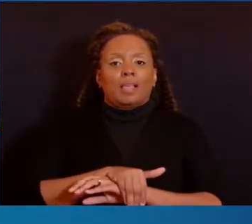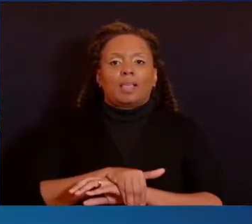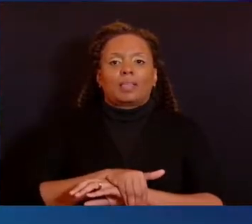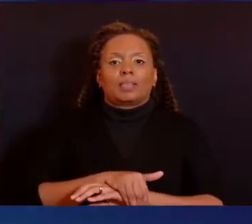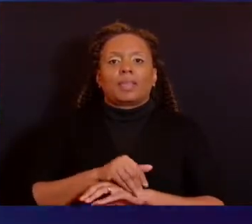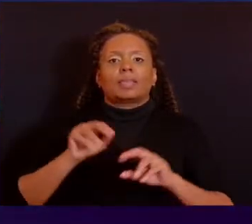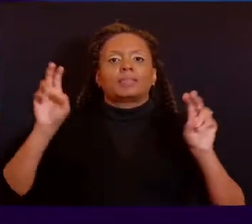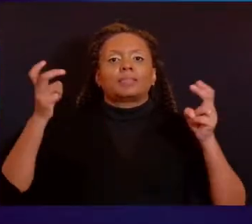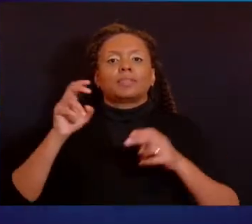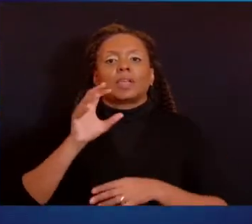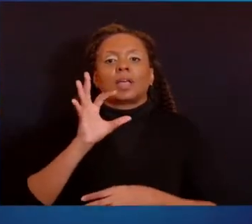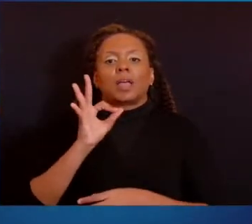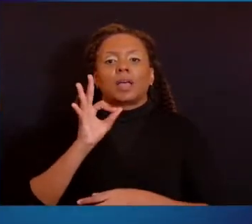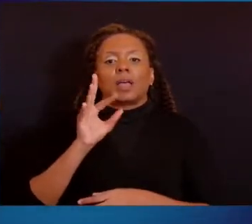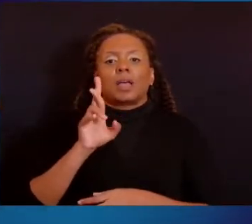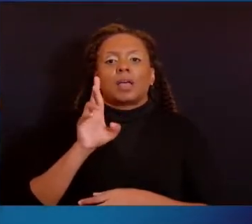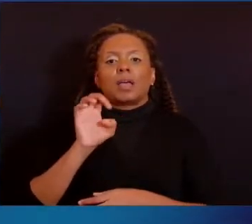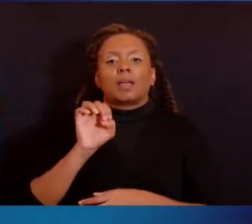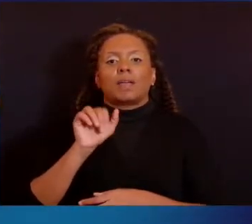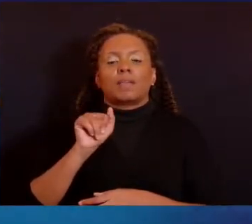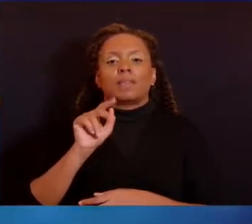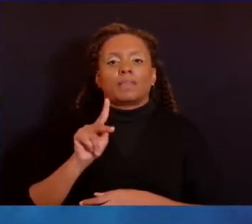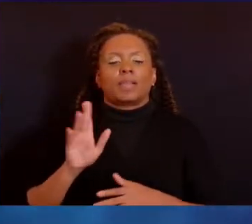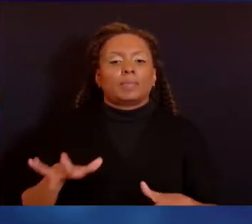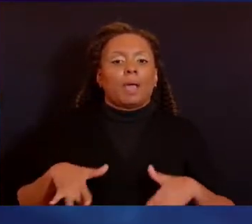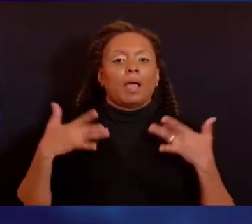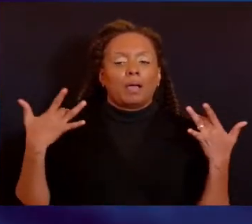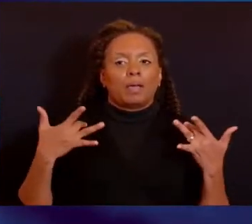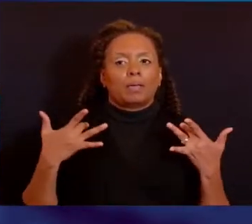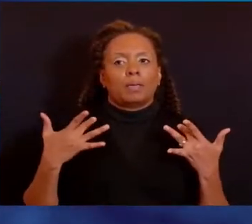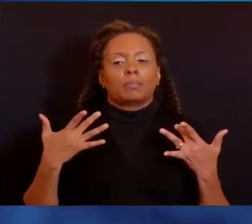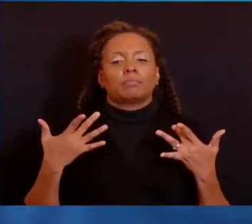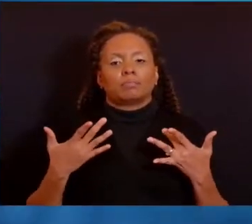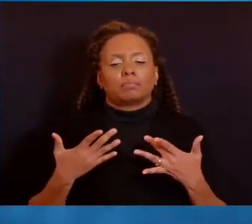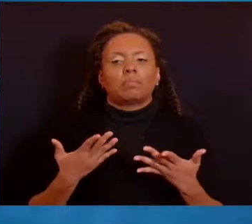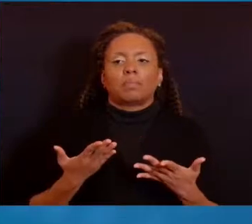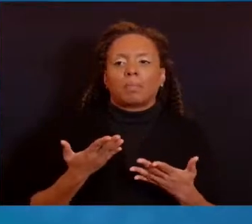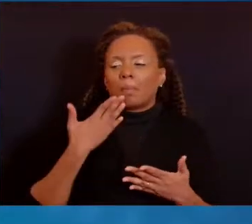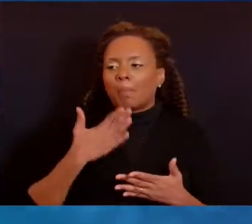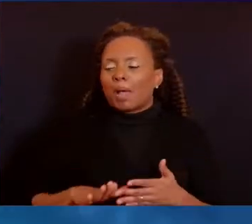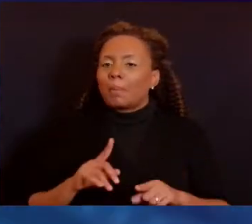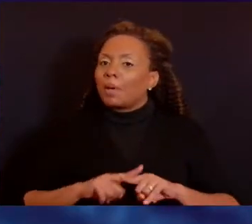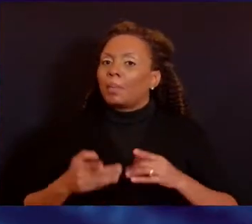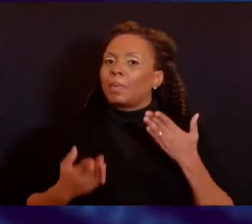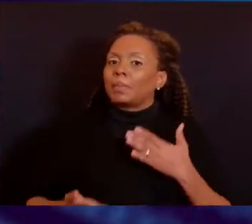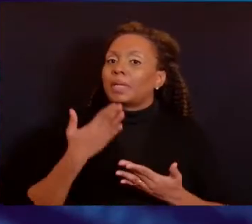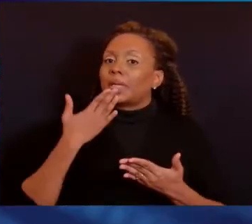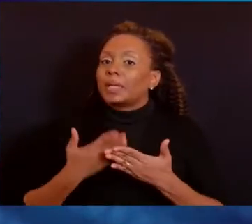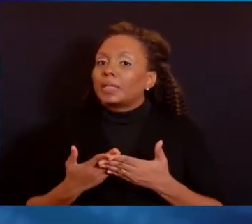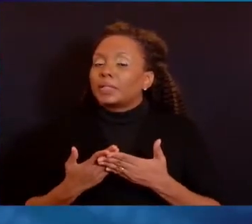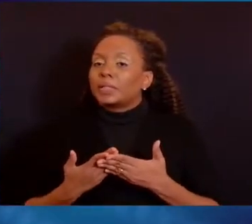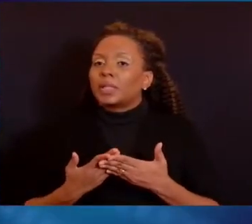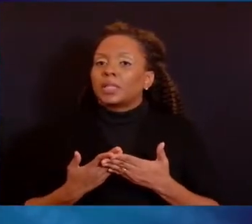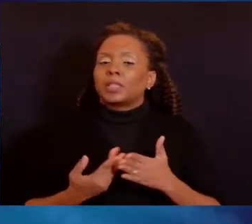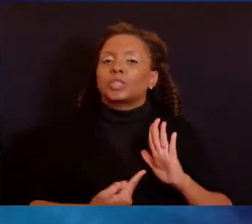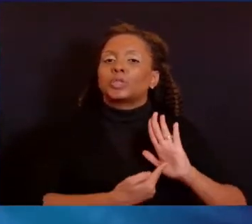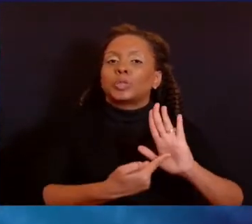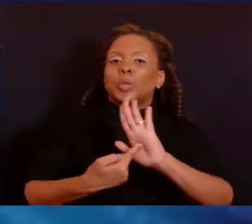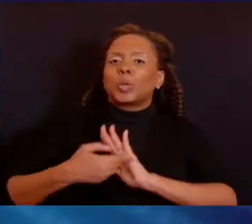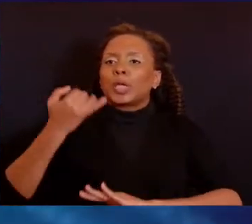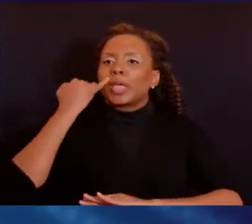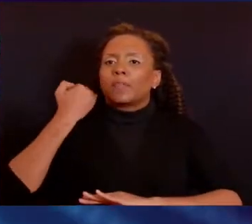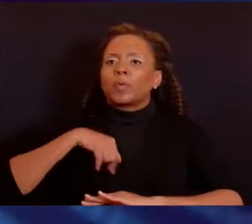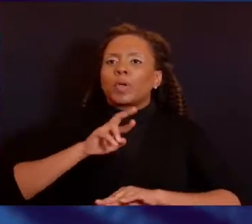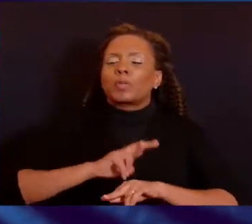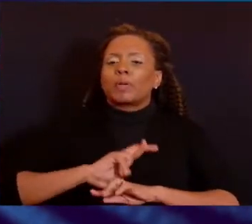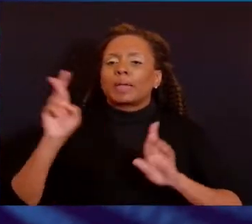response test for our readiness later on this month should a natural disaster occur. Can you